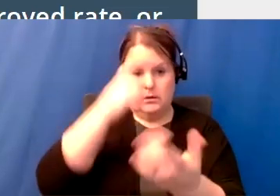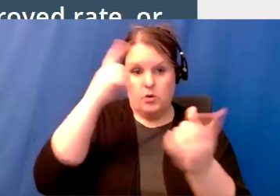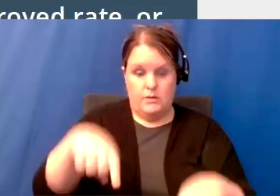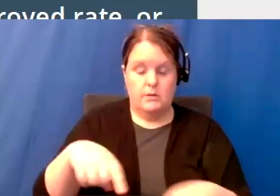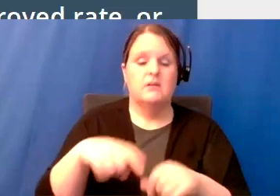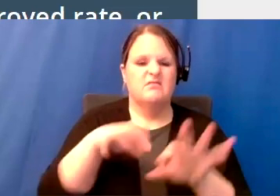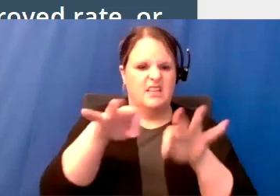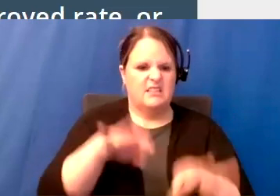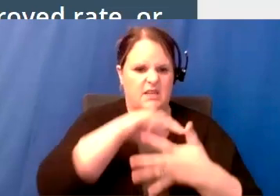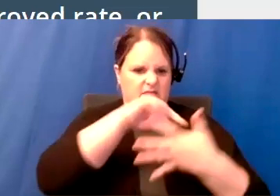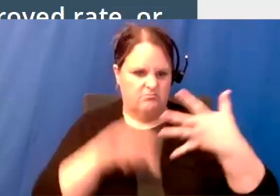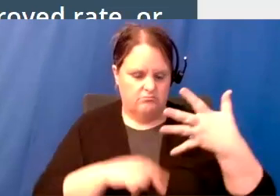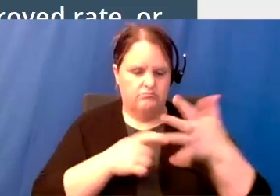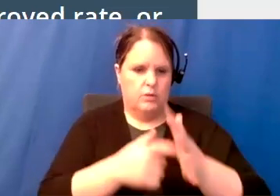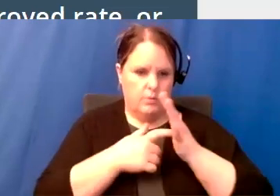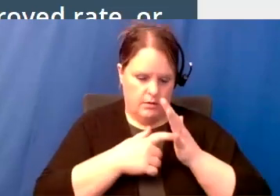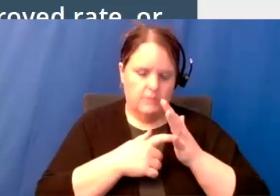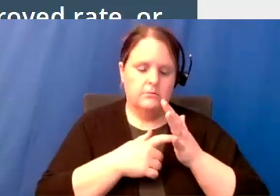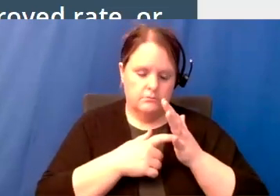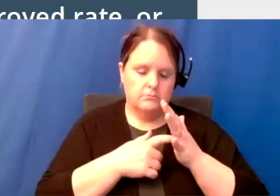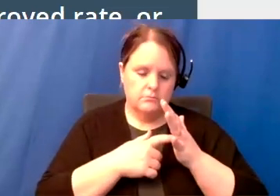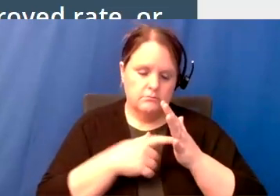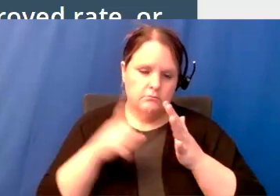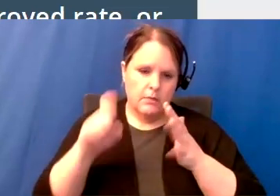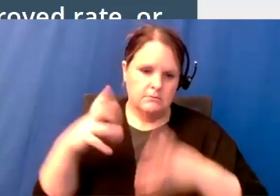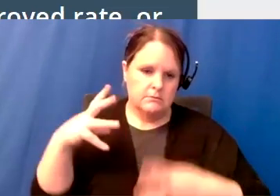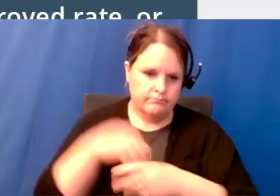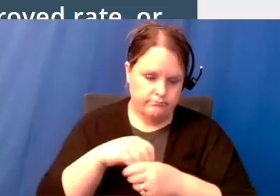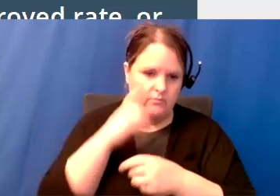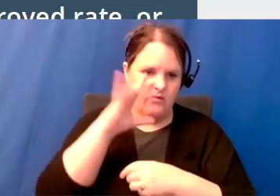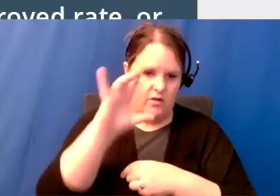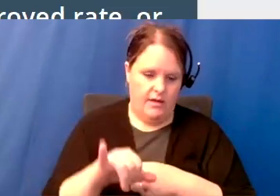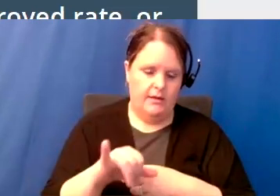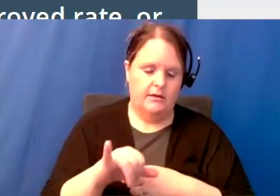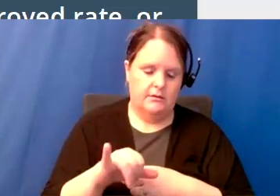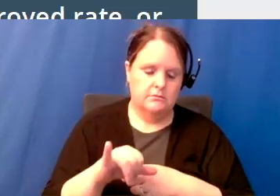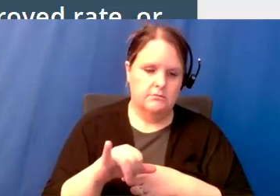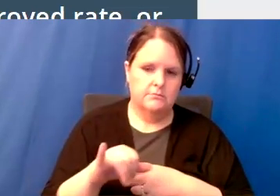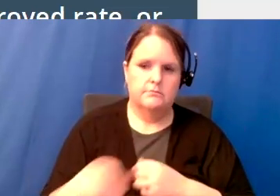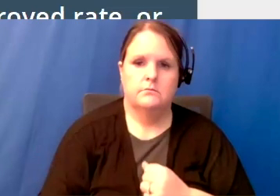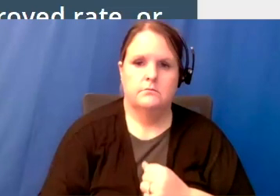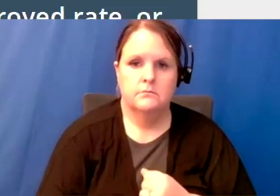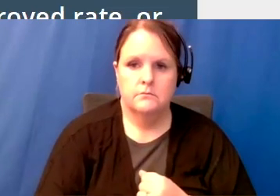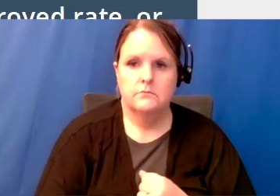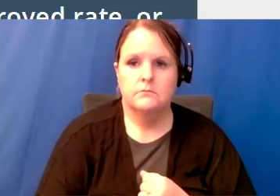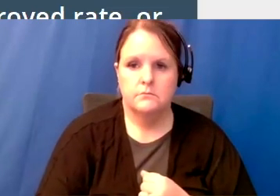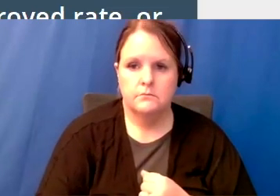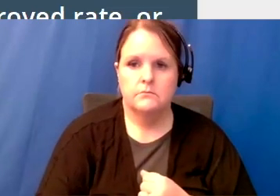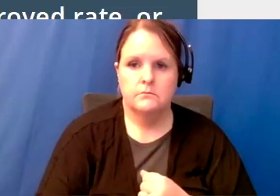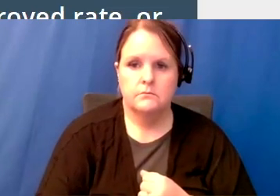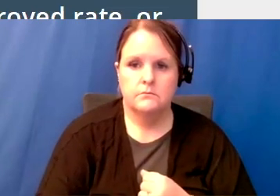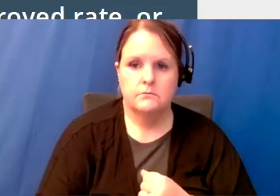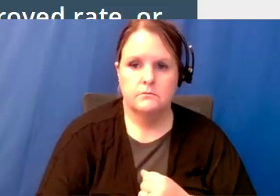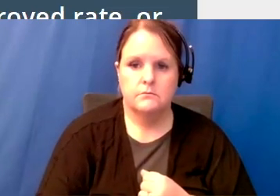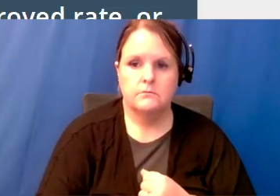here's some of the requirements that need to be included in that, or some of the components that should be included in the subaward. So